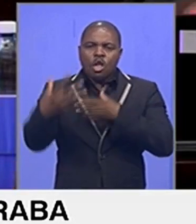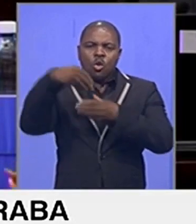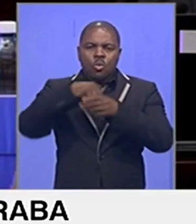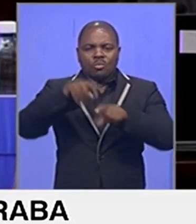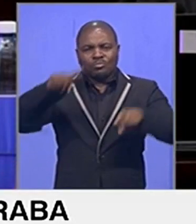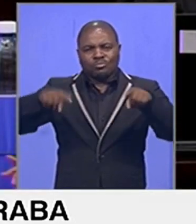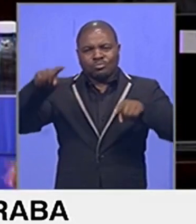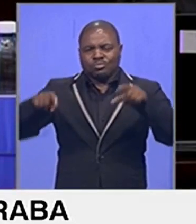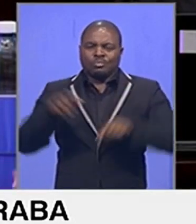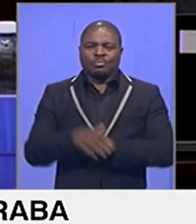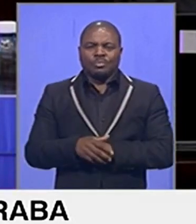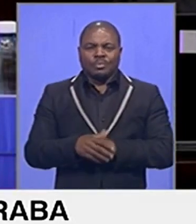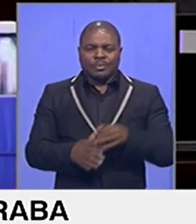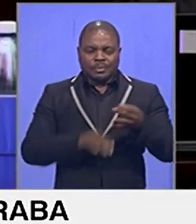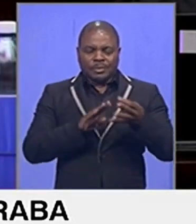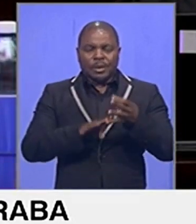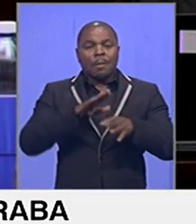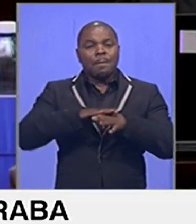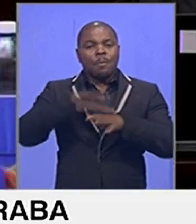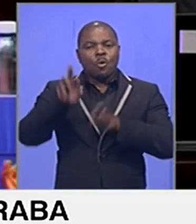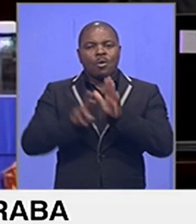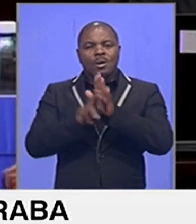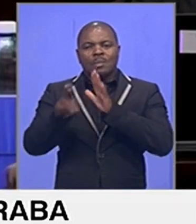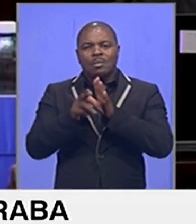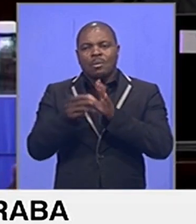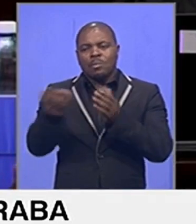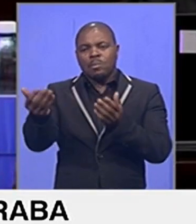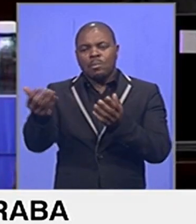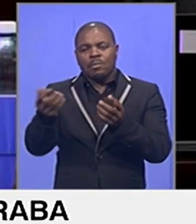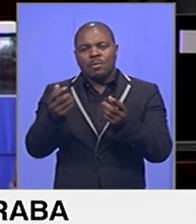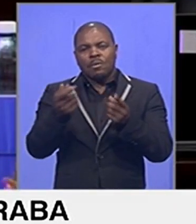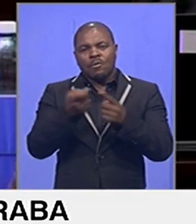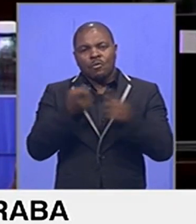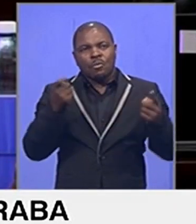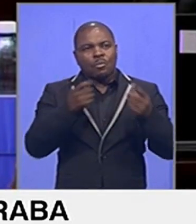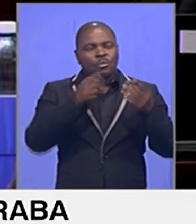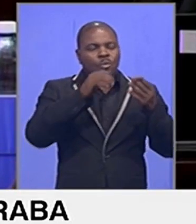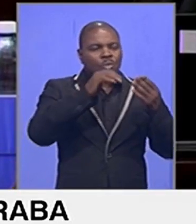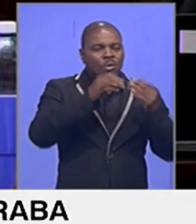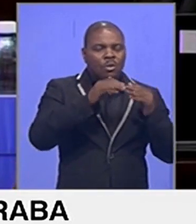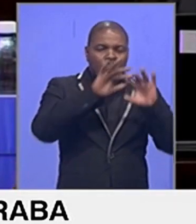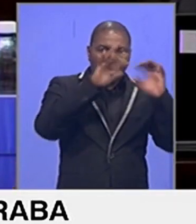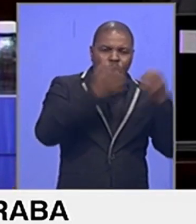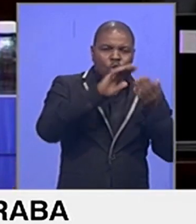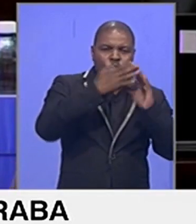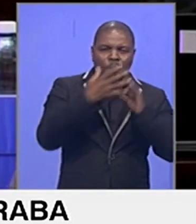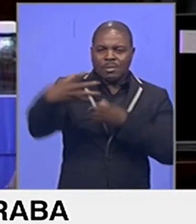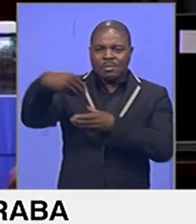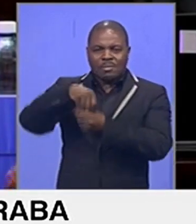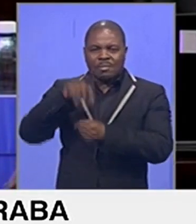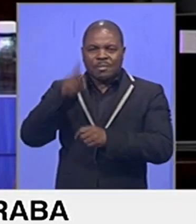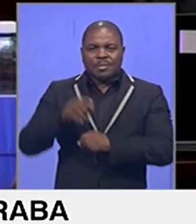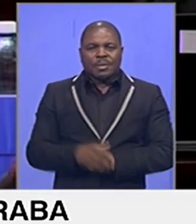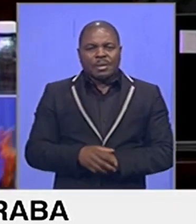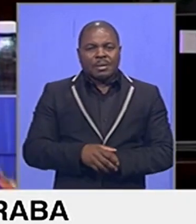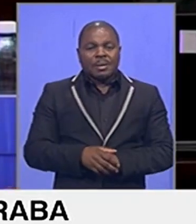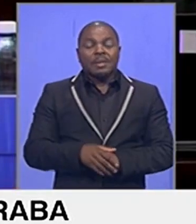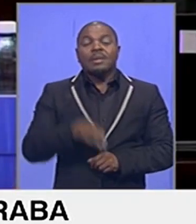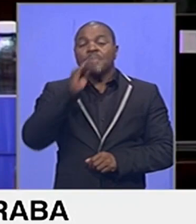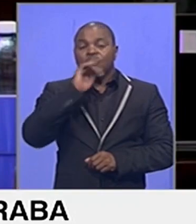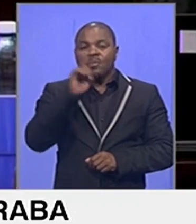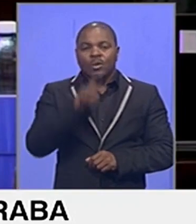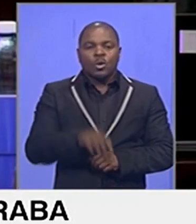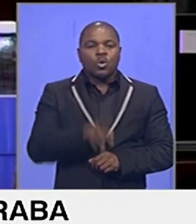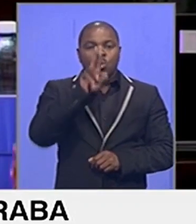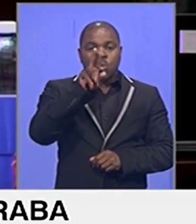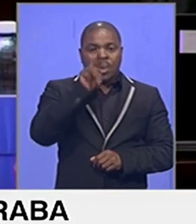inclusive, and much more representative of the global community. This includes reform of the United